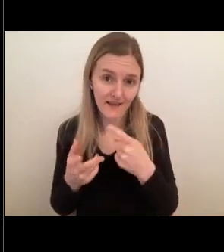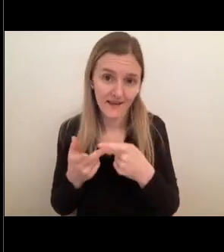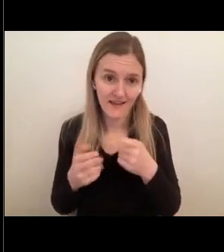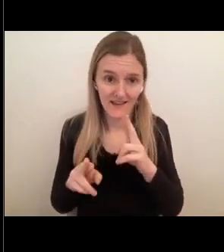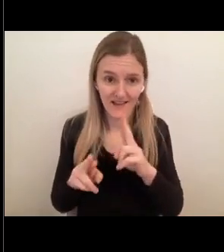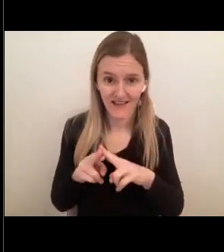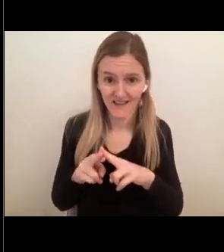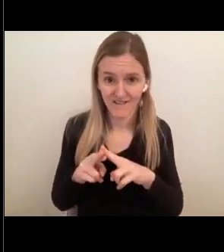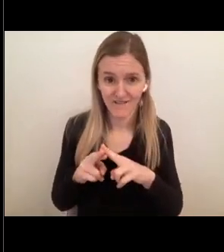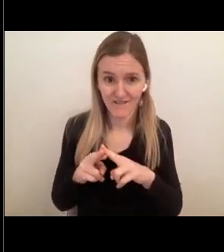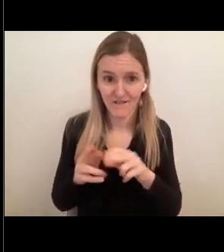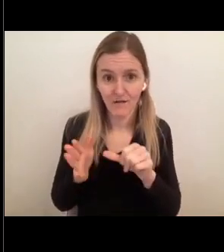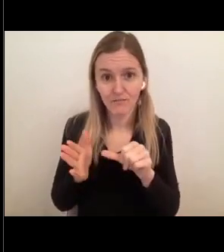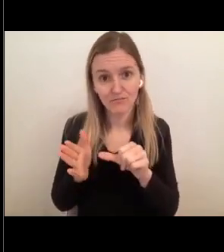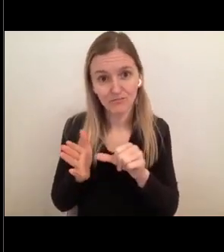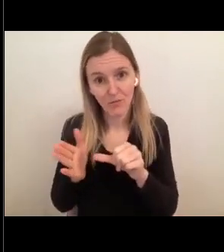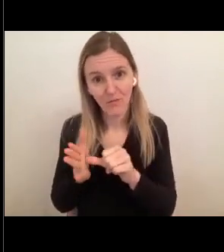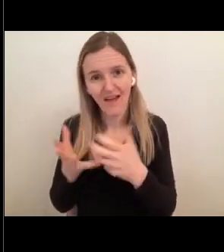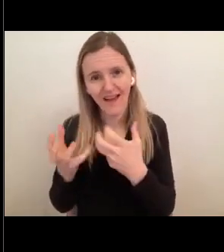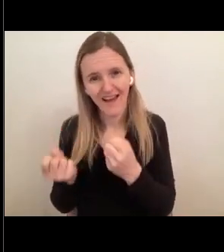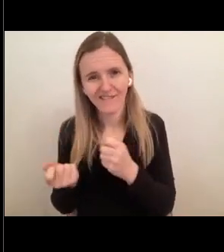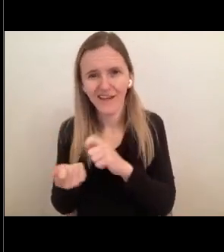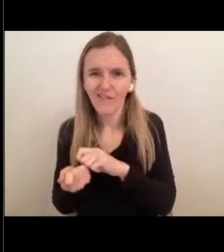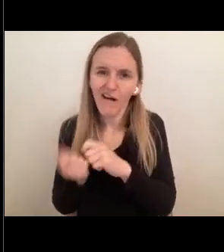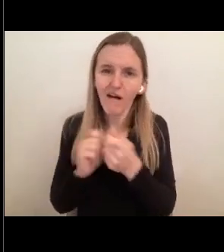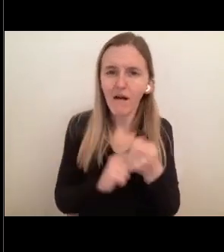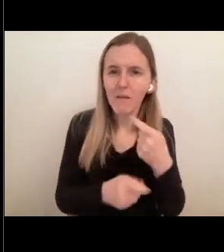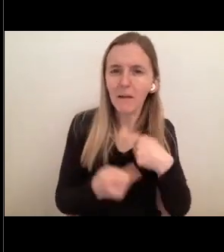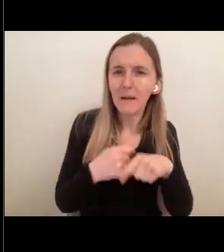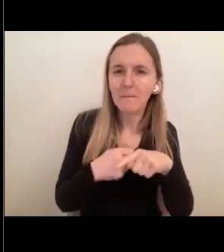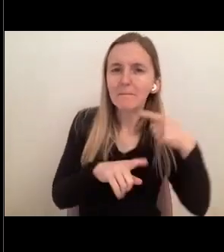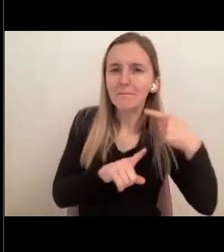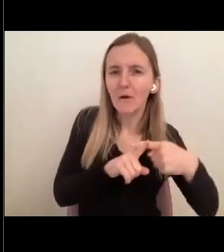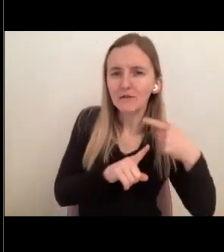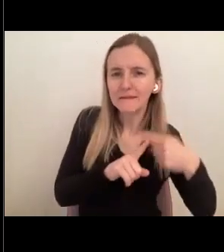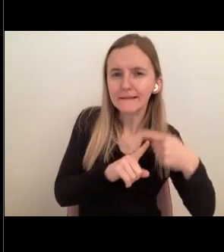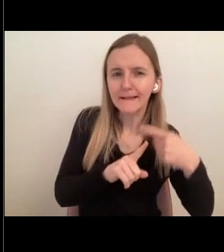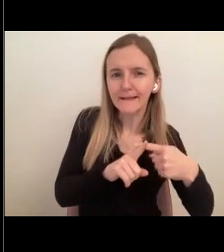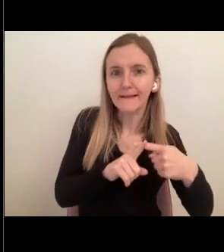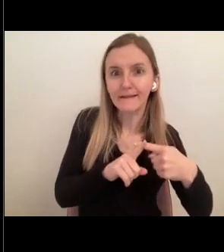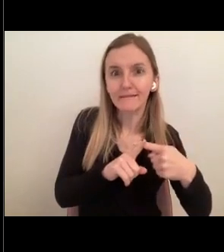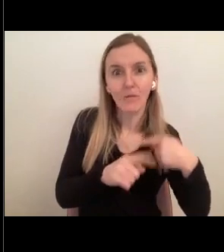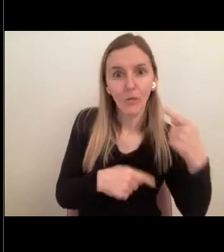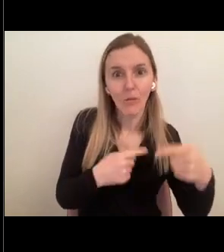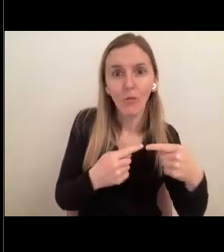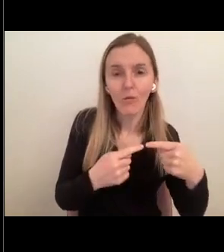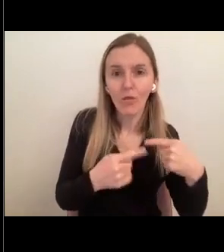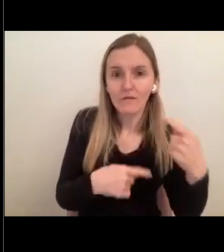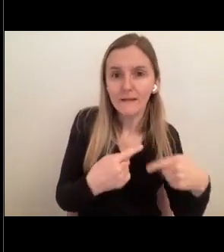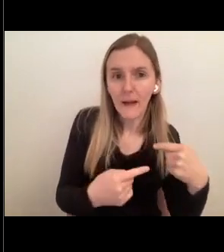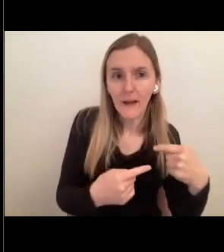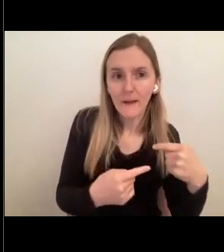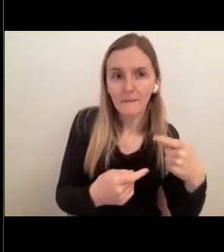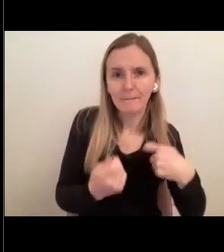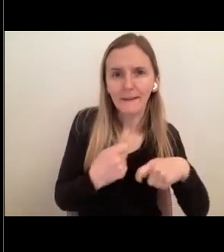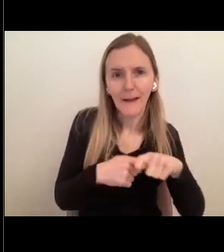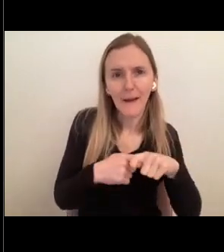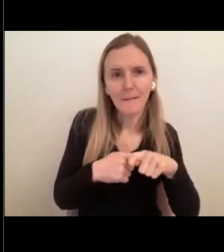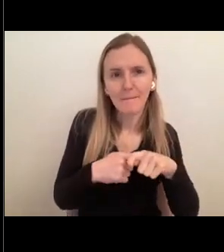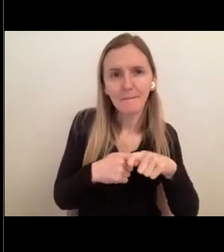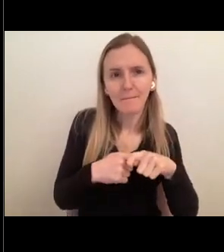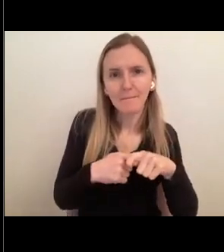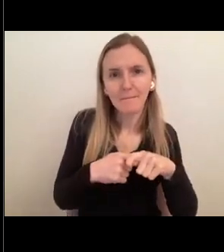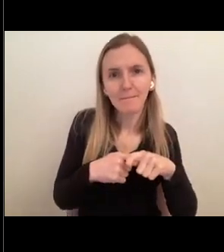positive terms? There's a space between thriving and struggling, and some people might assume that one step down from that thriving is not struggling